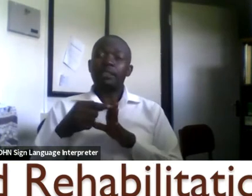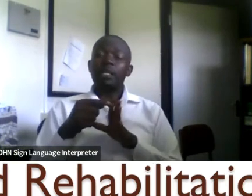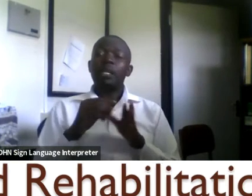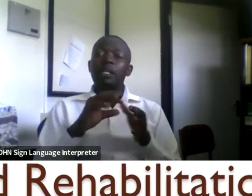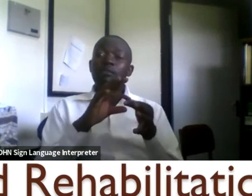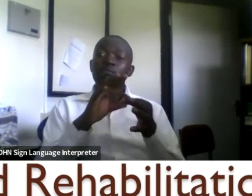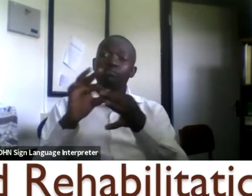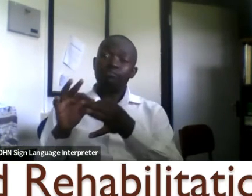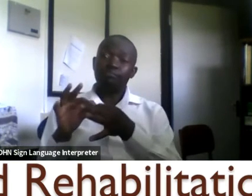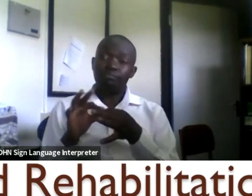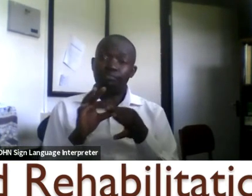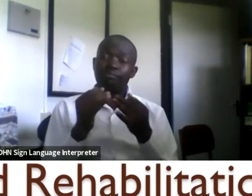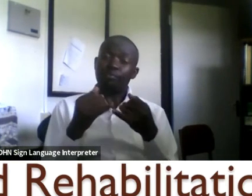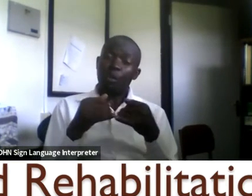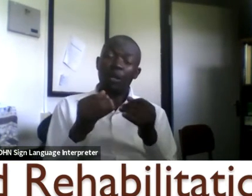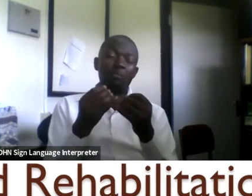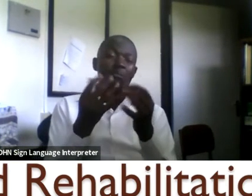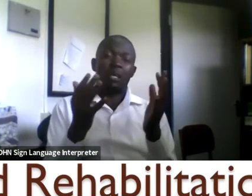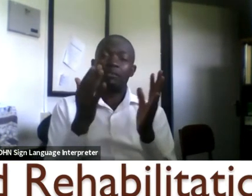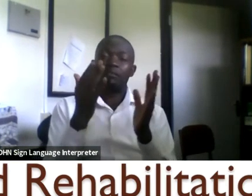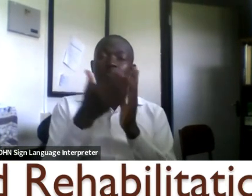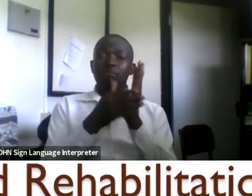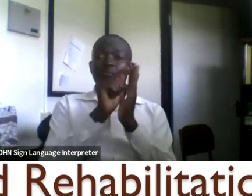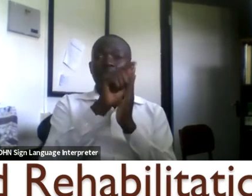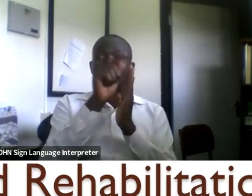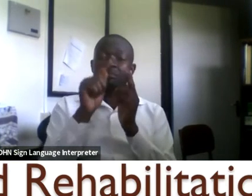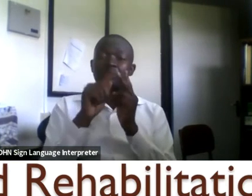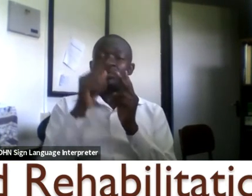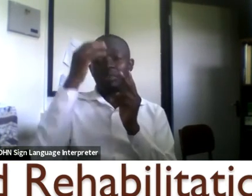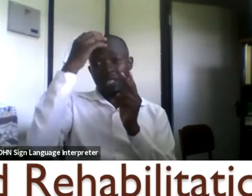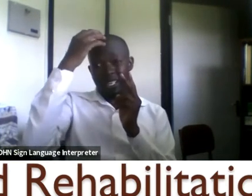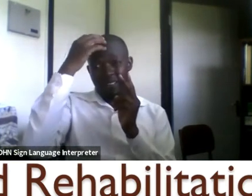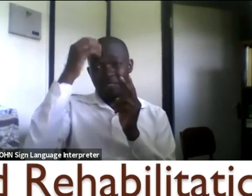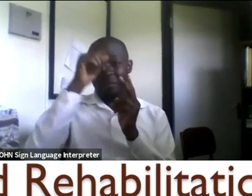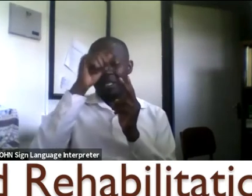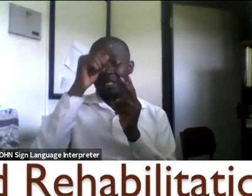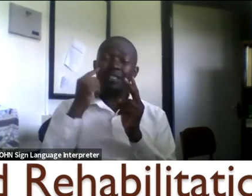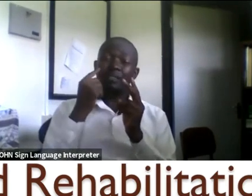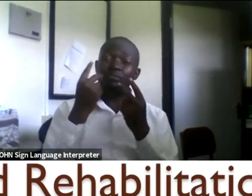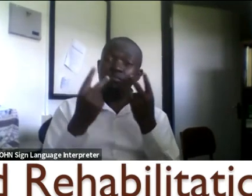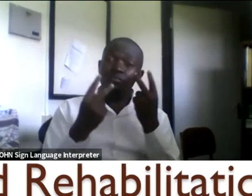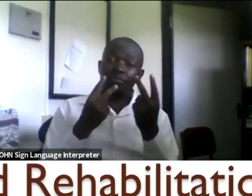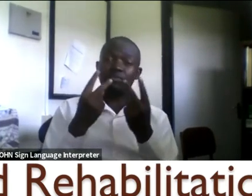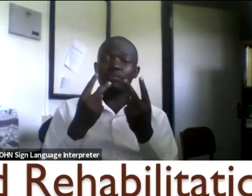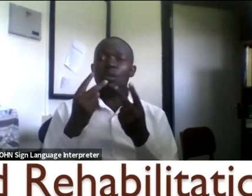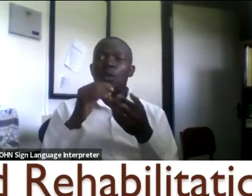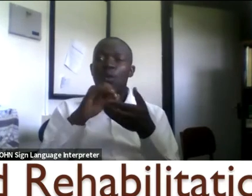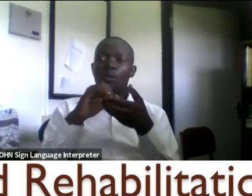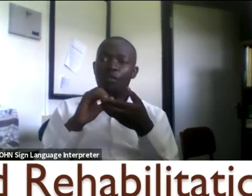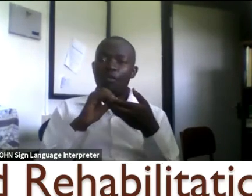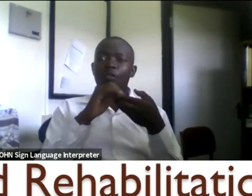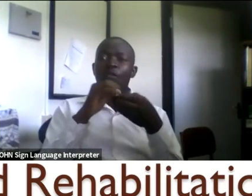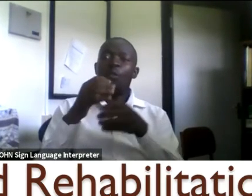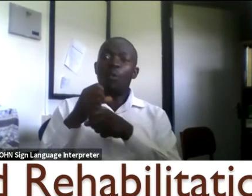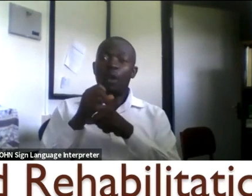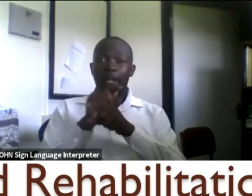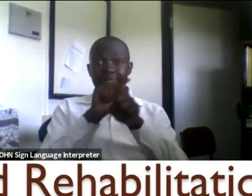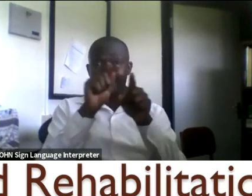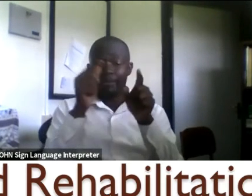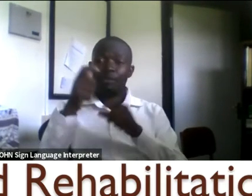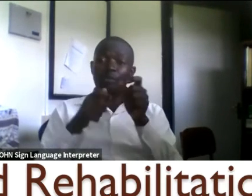in most of the places by the government, NGO, and the organizations of people with disabilities. In